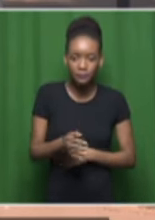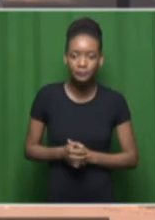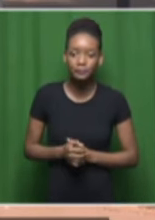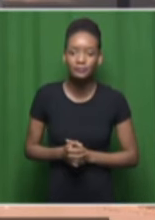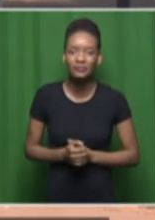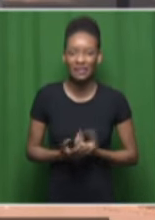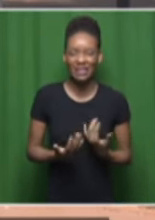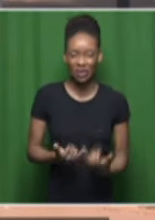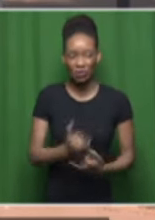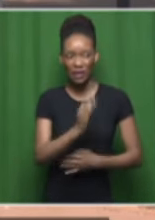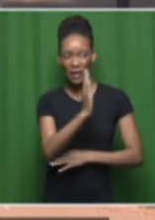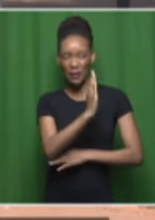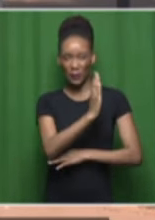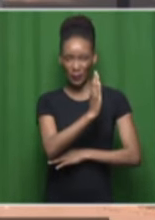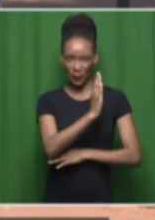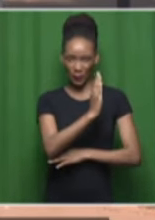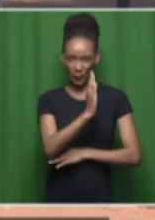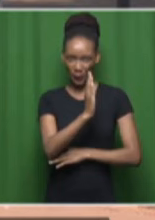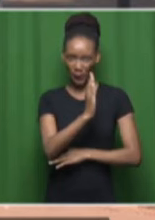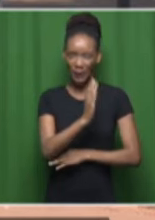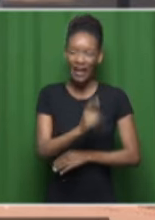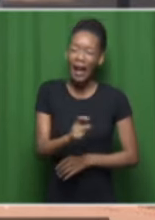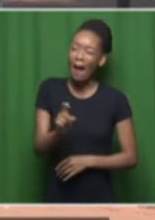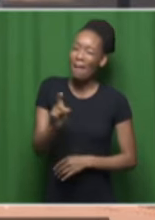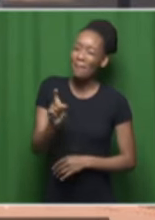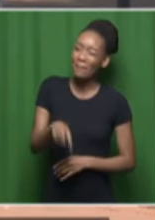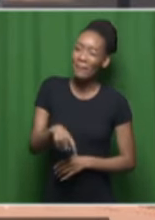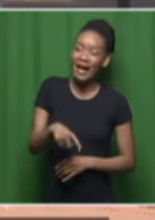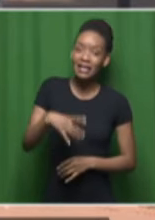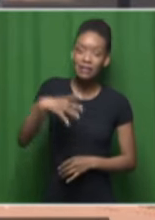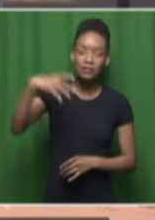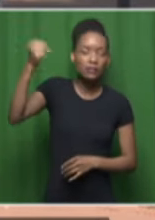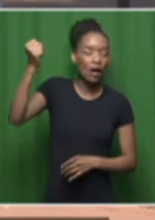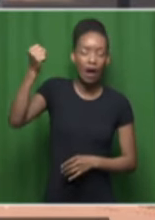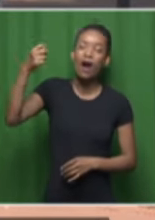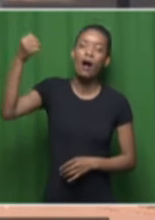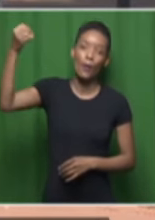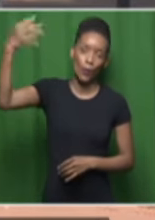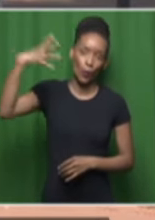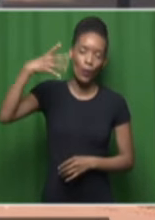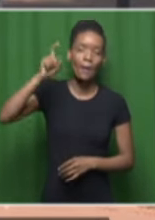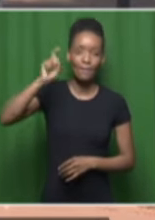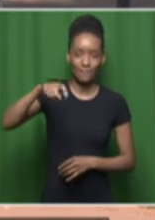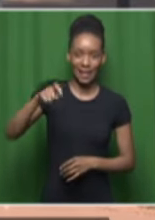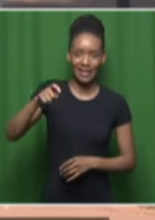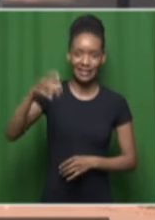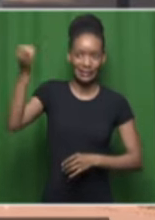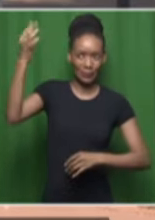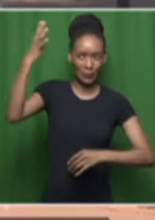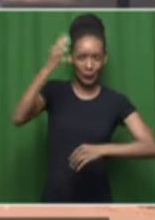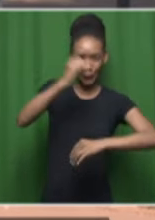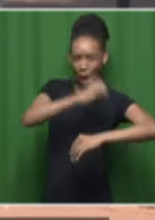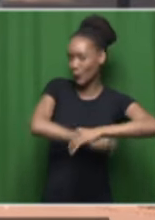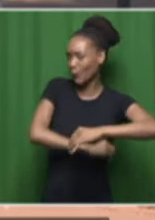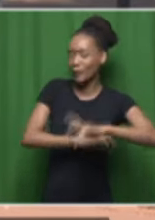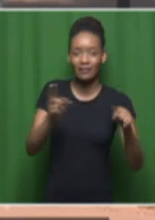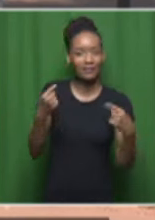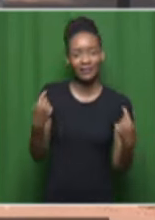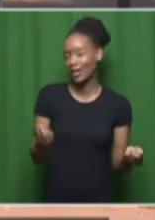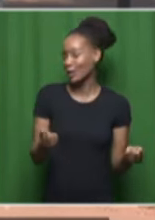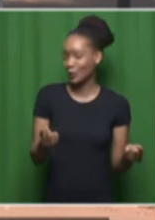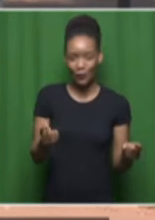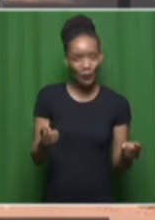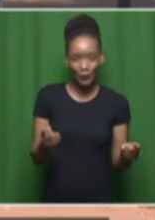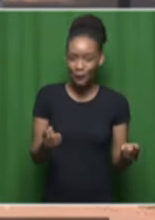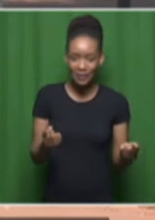sometime in the afternoon, but it all has to happen before the sun sets. Also, of course, you're understanding what a mammoth task